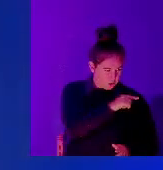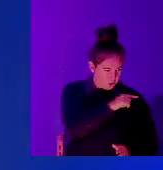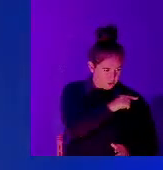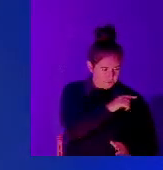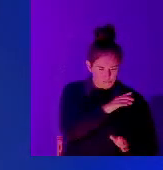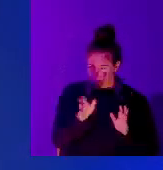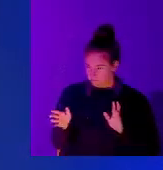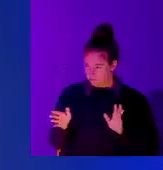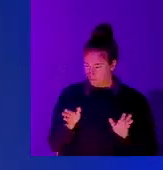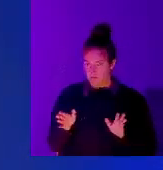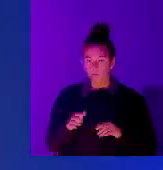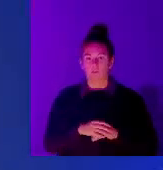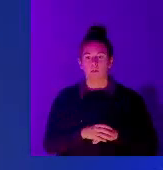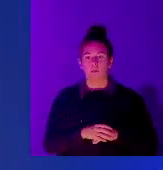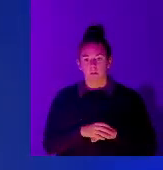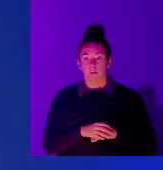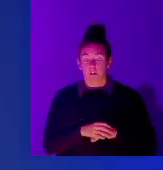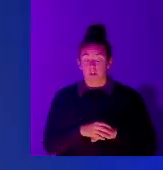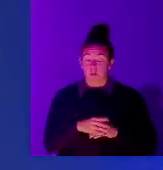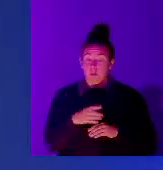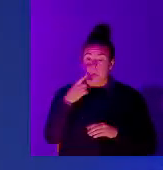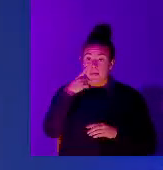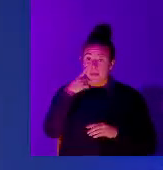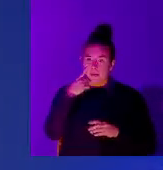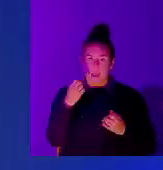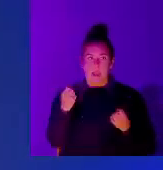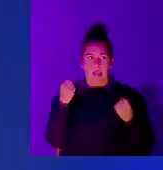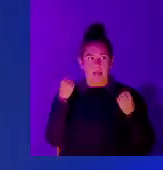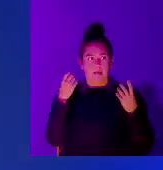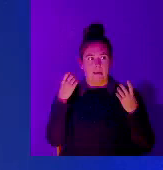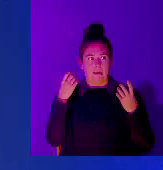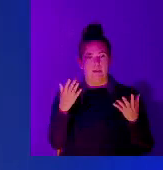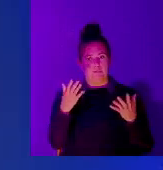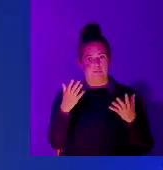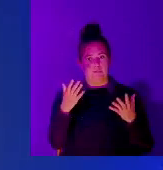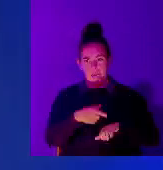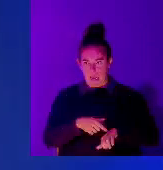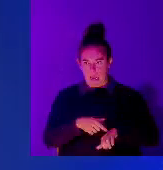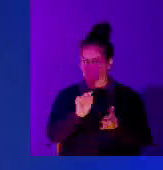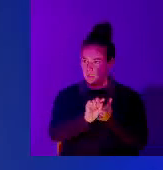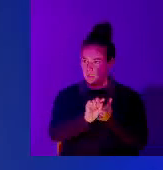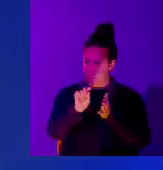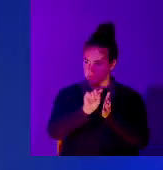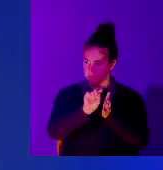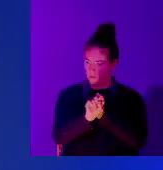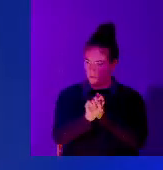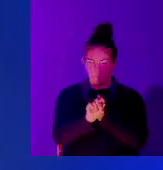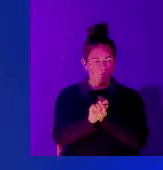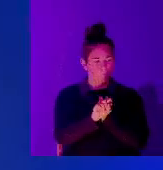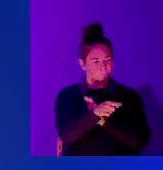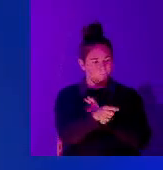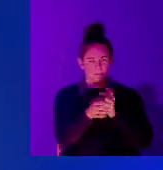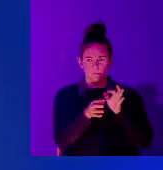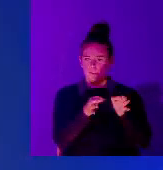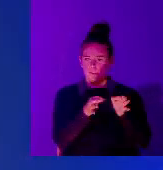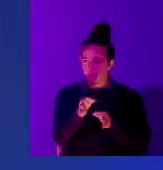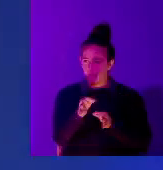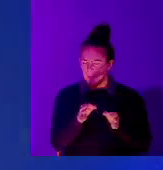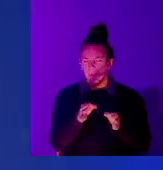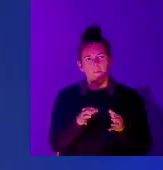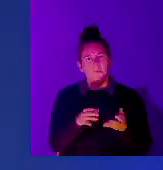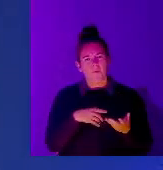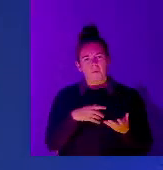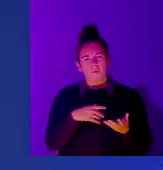And think of how many times the Gospels describe the confusion of the disciples, even when